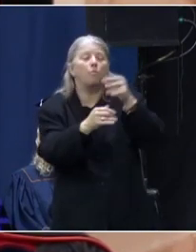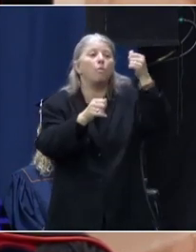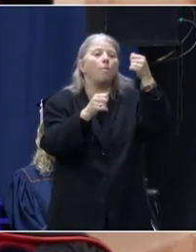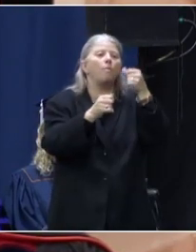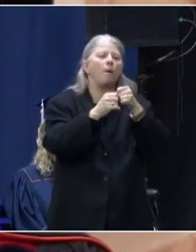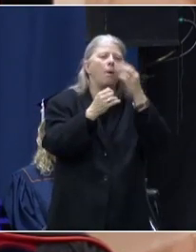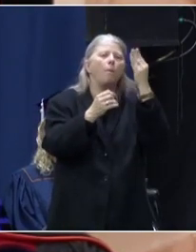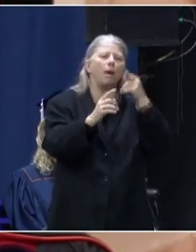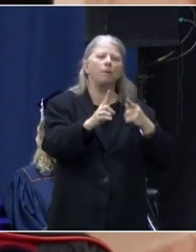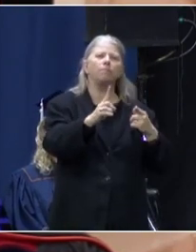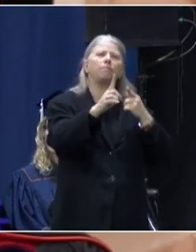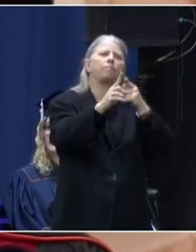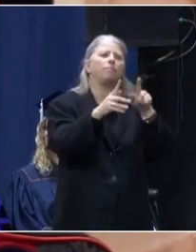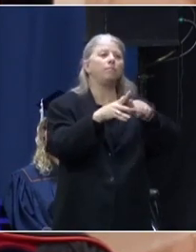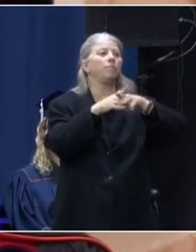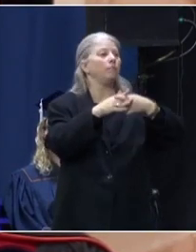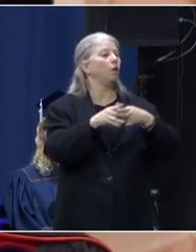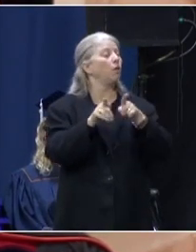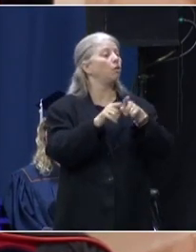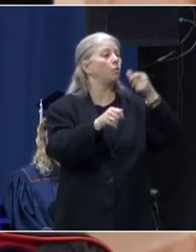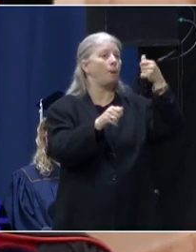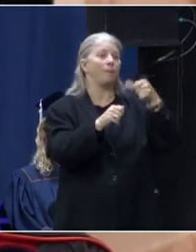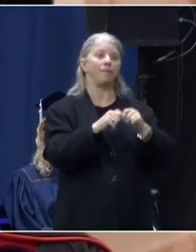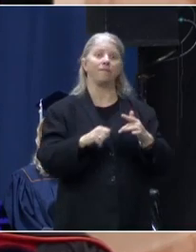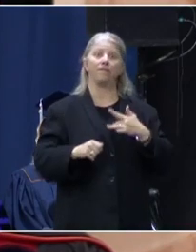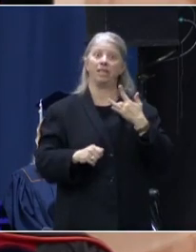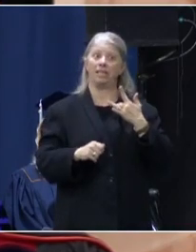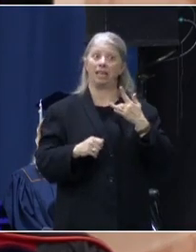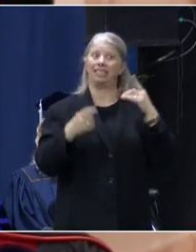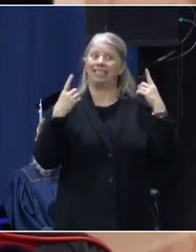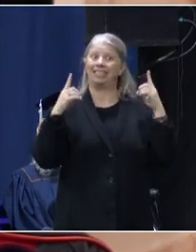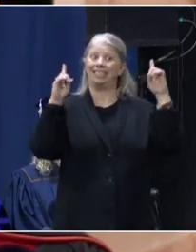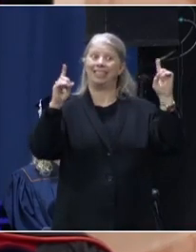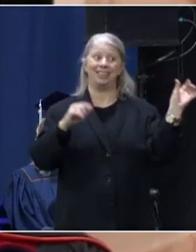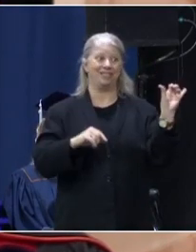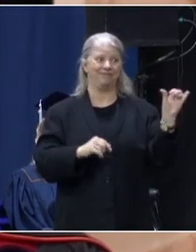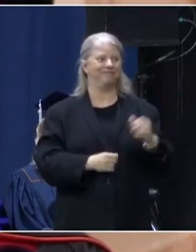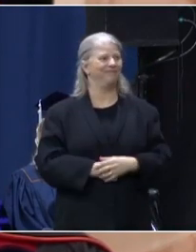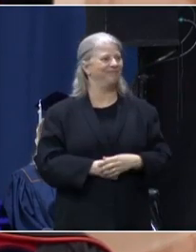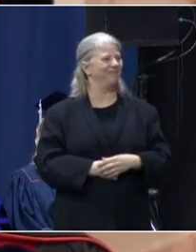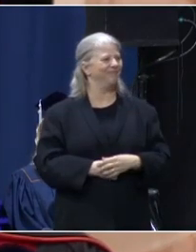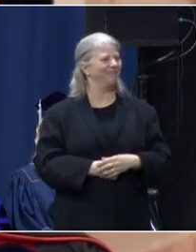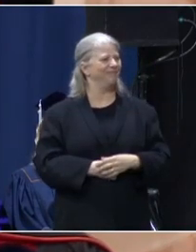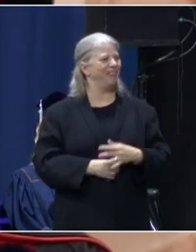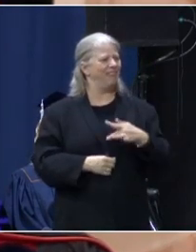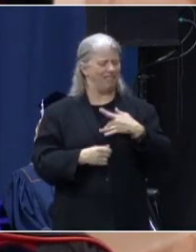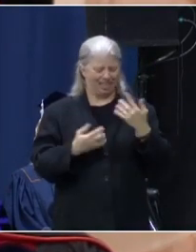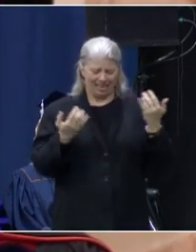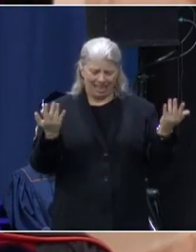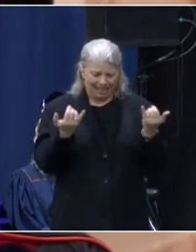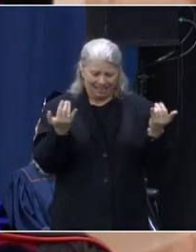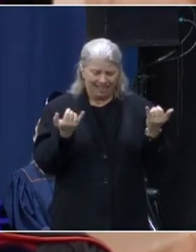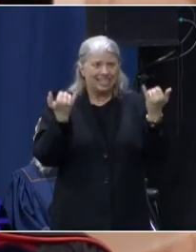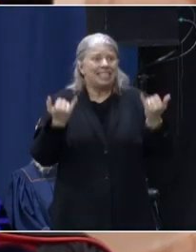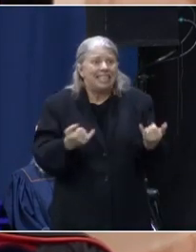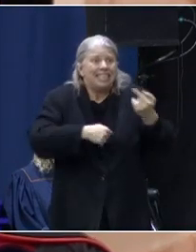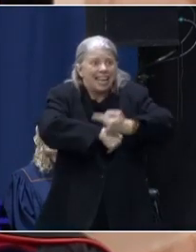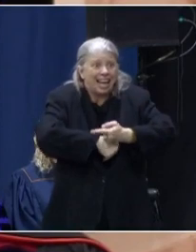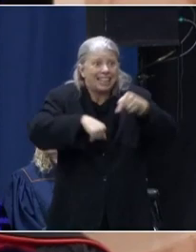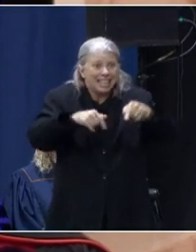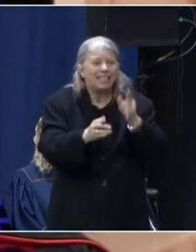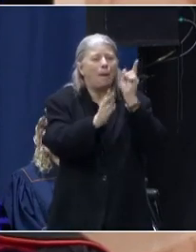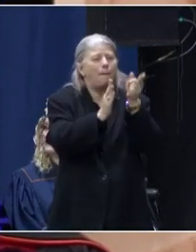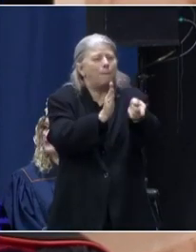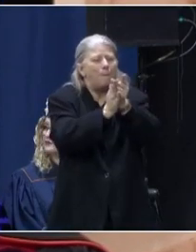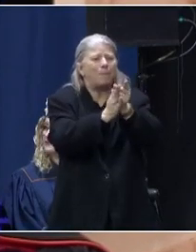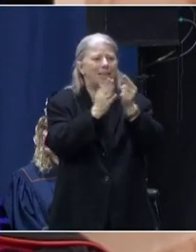why you started and remember what it feels like to succeed, what it feels like today, in this